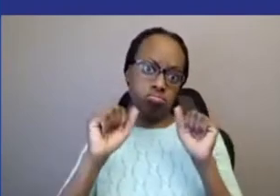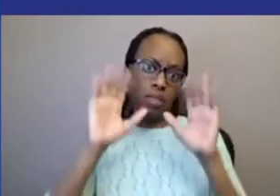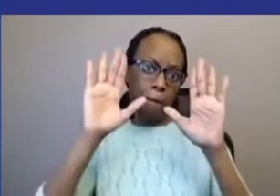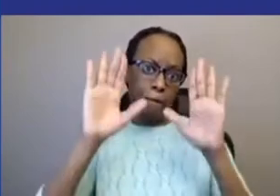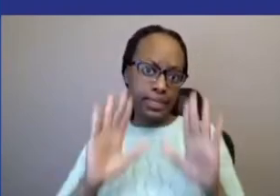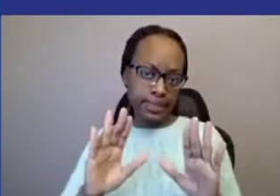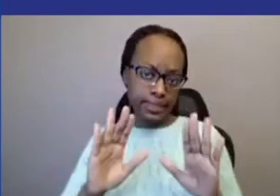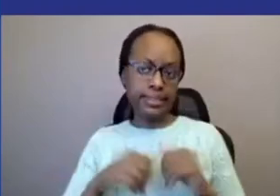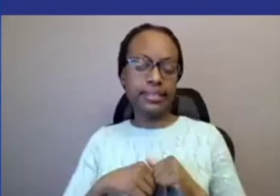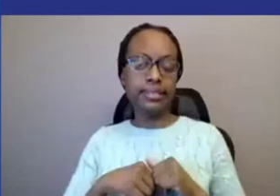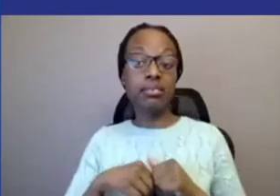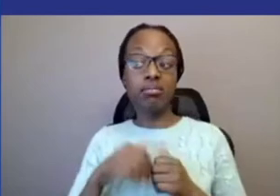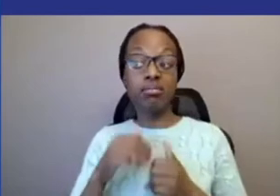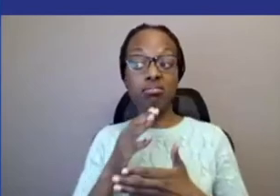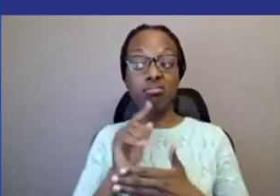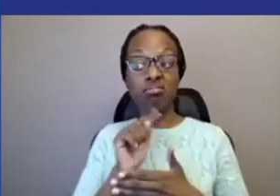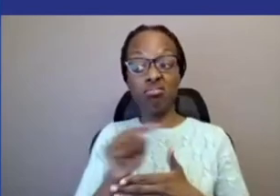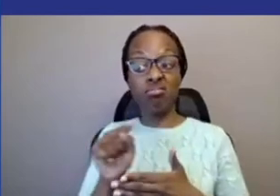of them were